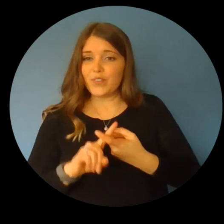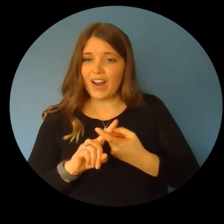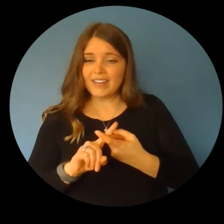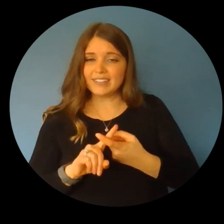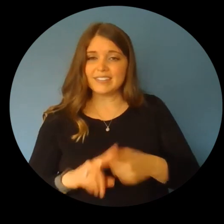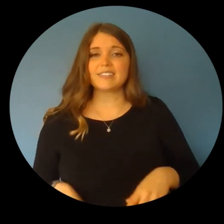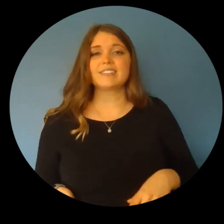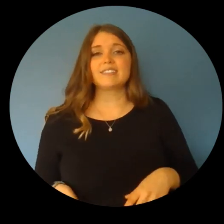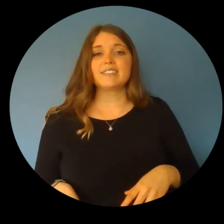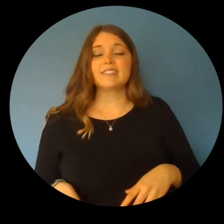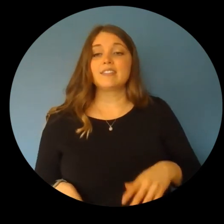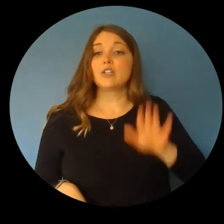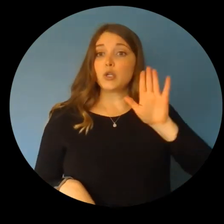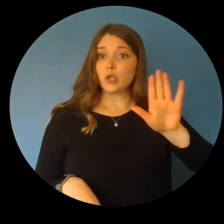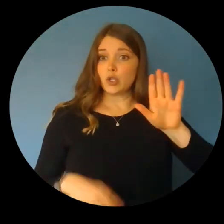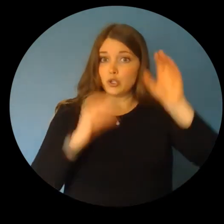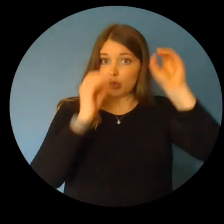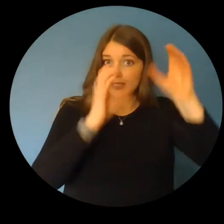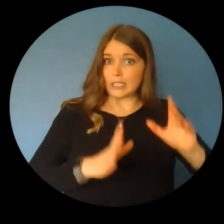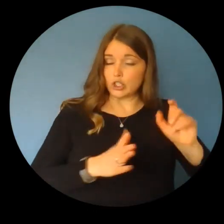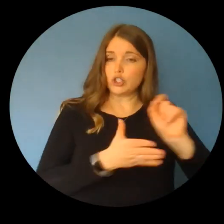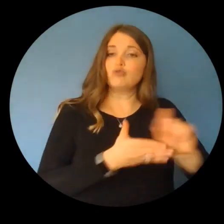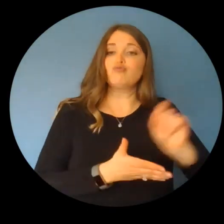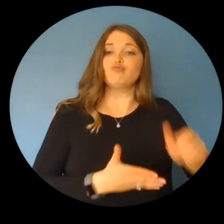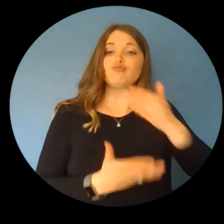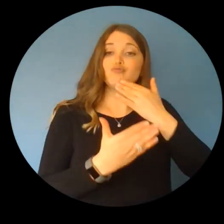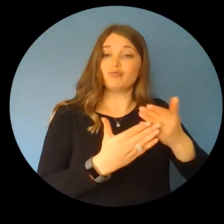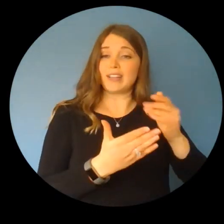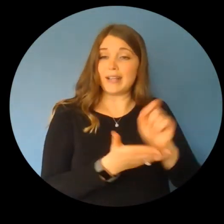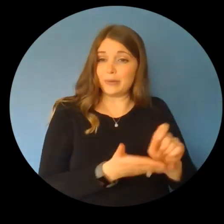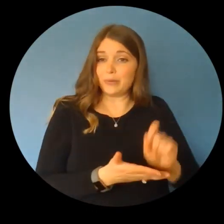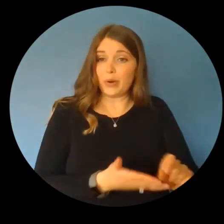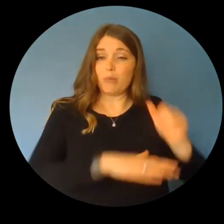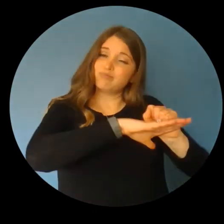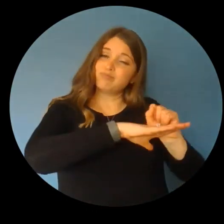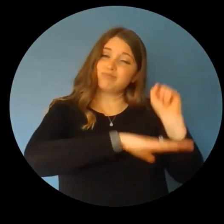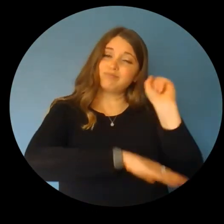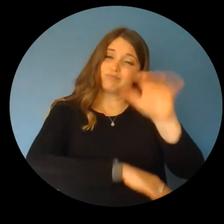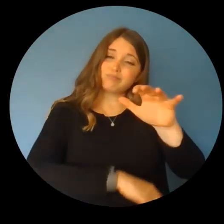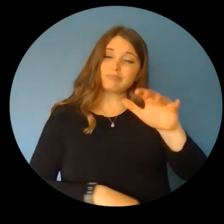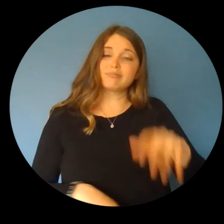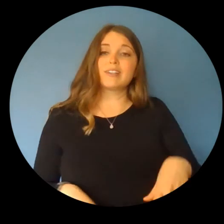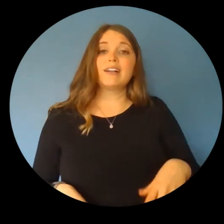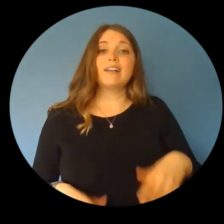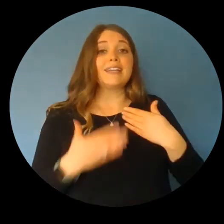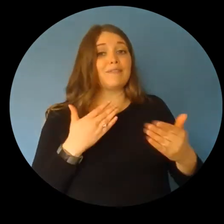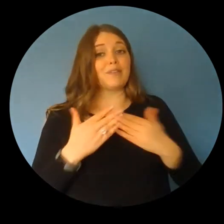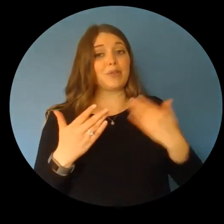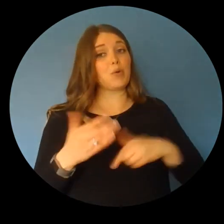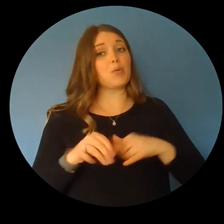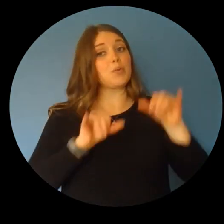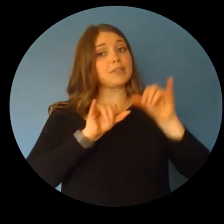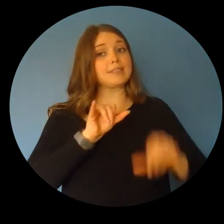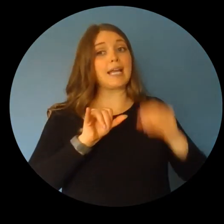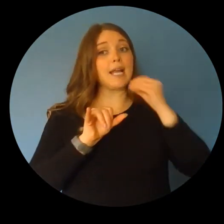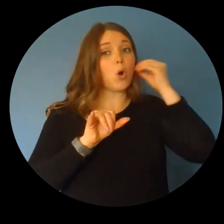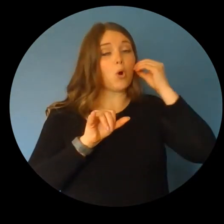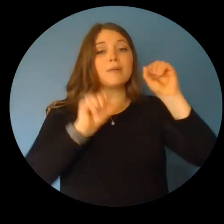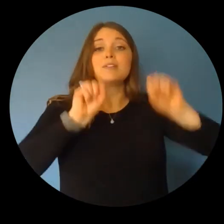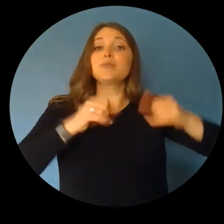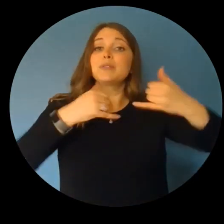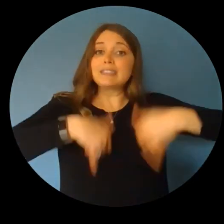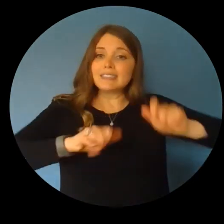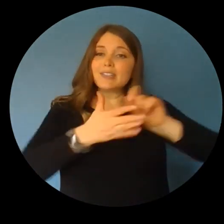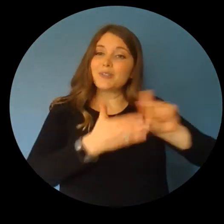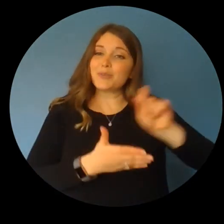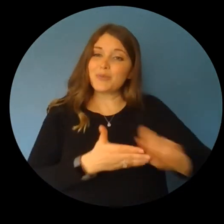You could write a thank you note to your teacher. So even right now, even though we're staying home, you could still write a note to your teacher and let them